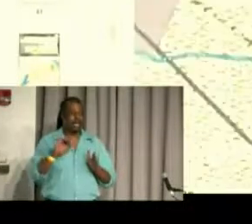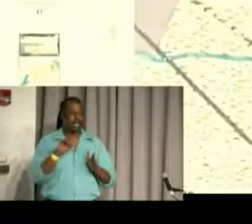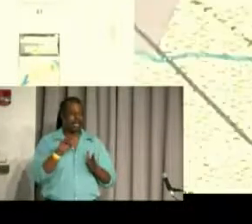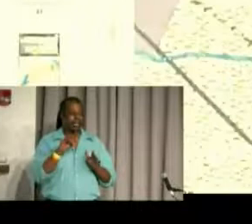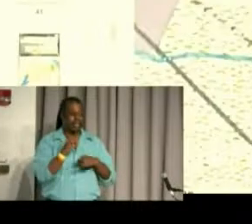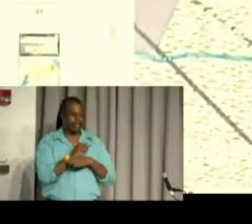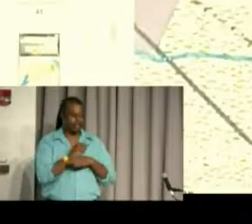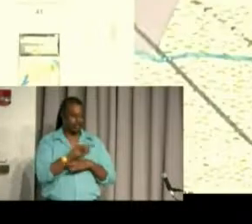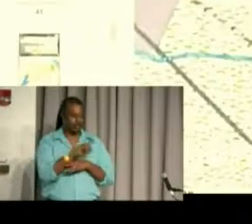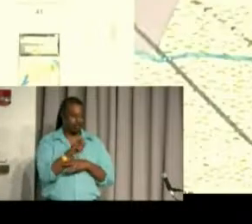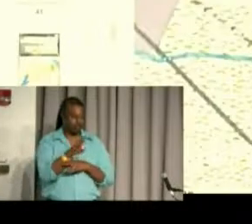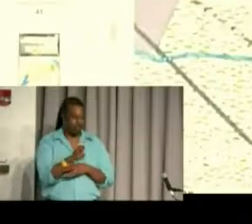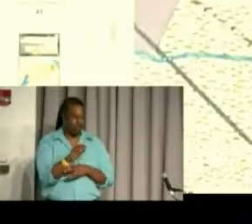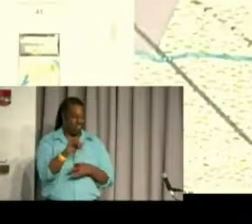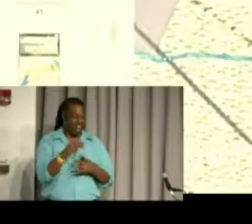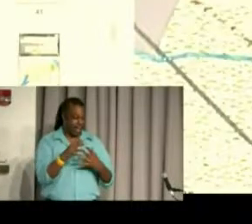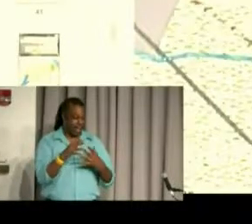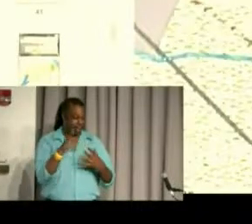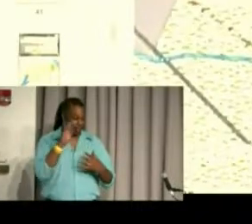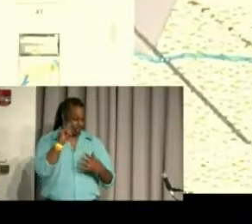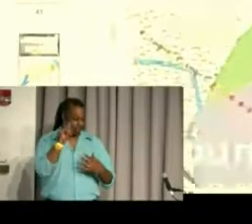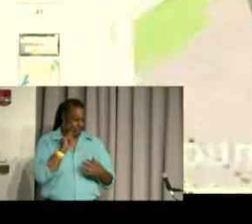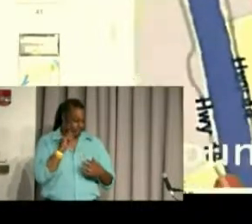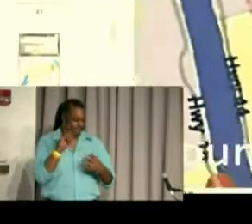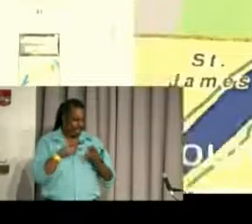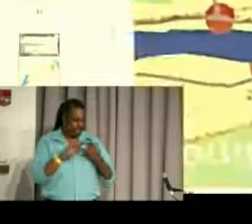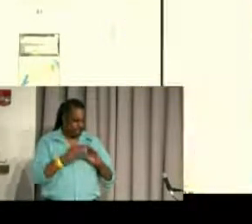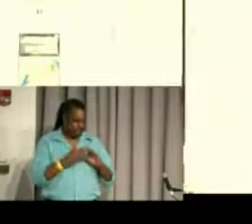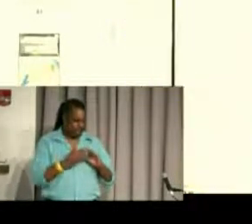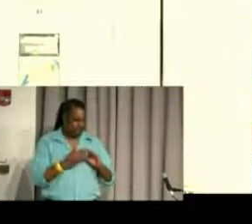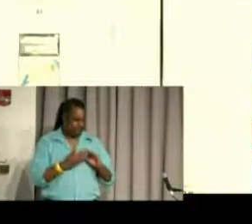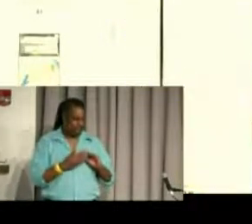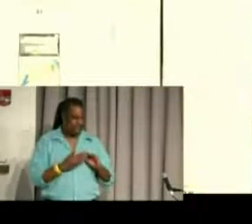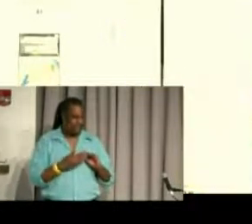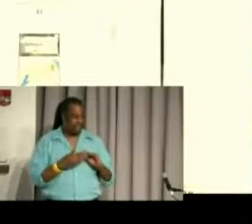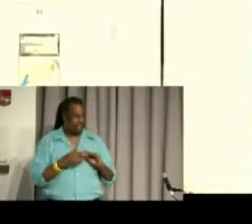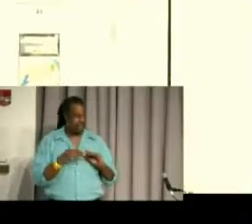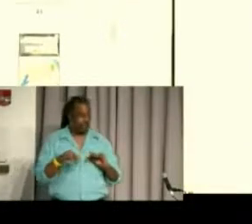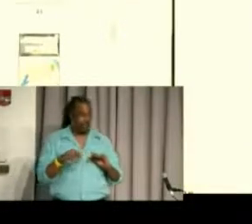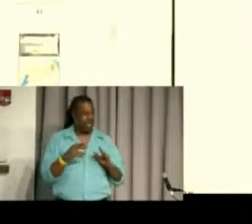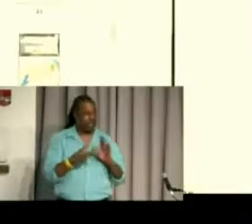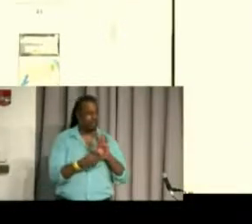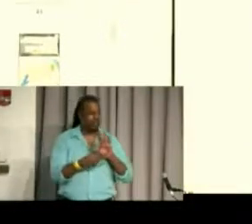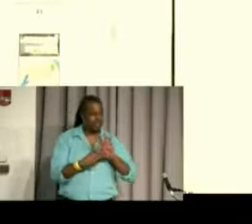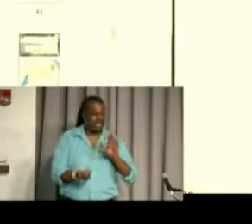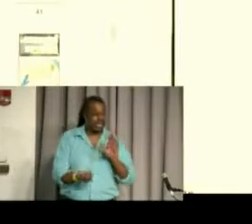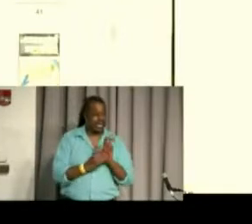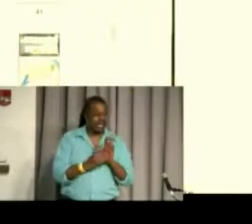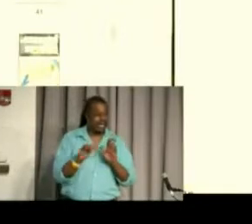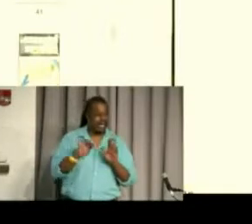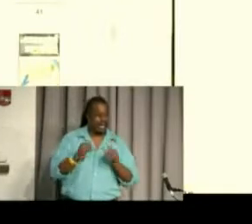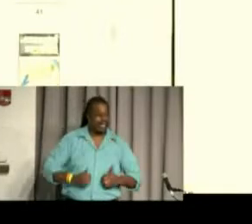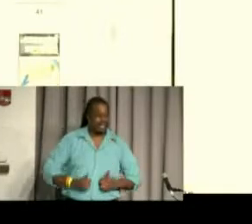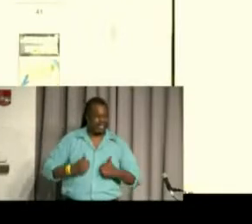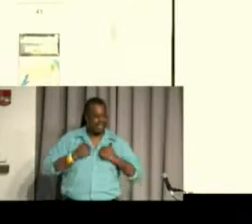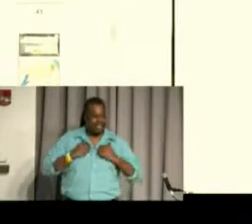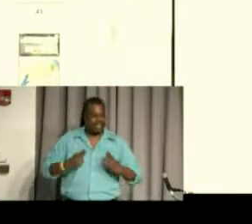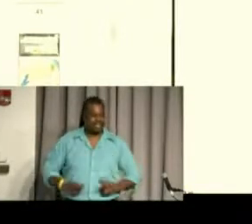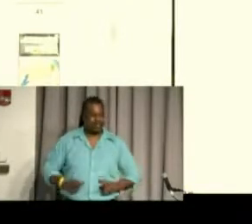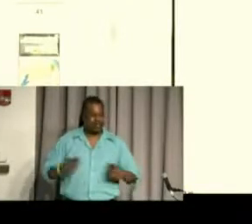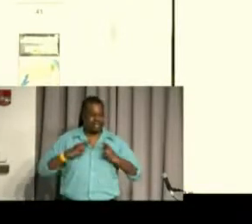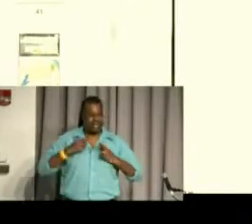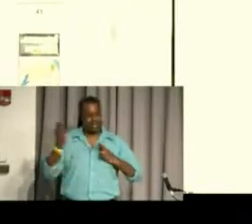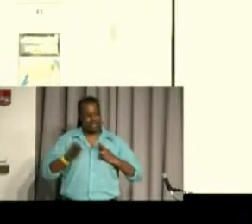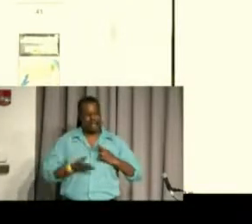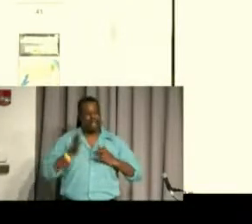Here in beige is the community of Welcome, which was redesignated as existing residential